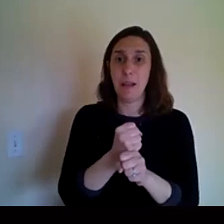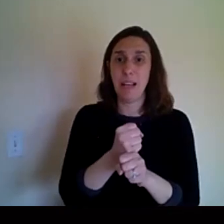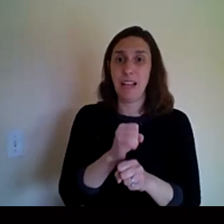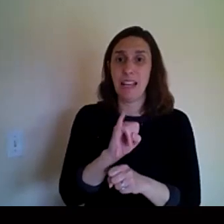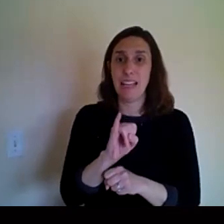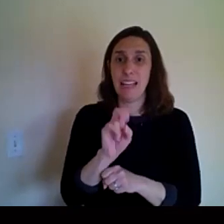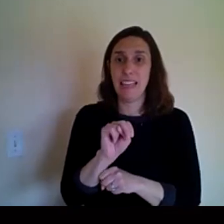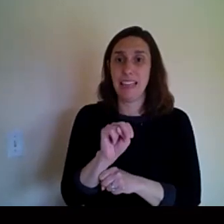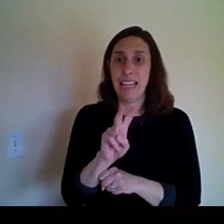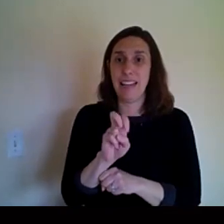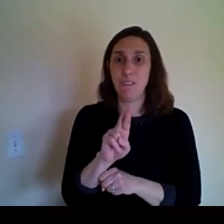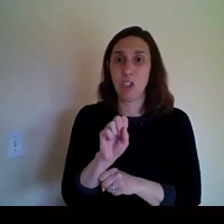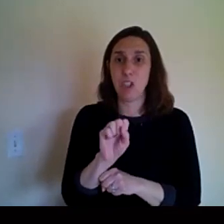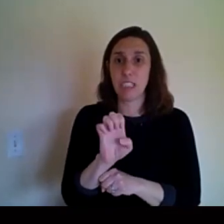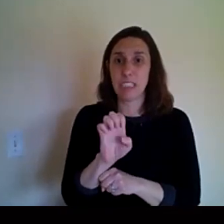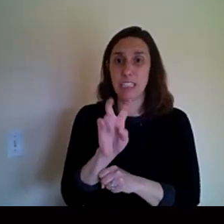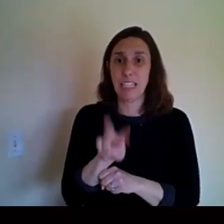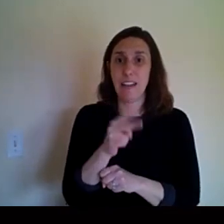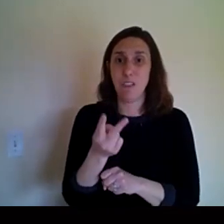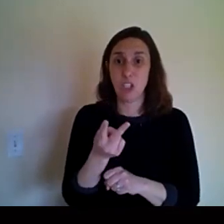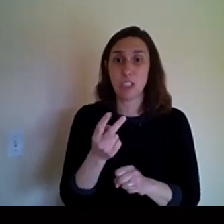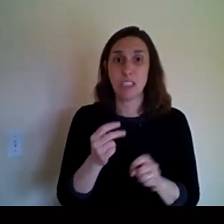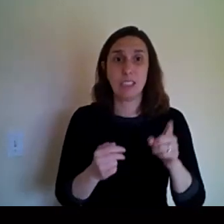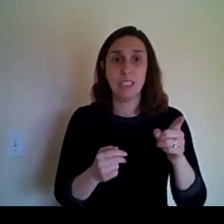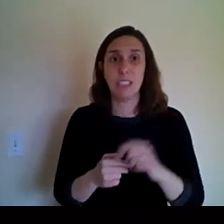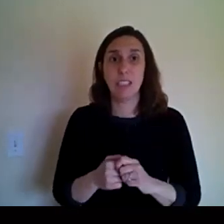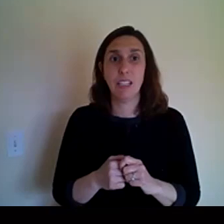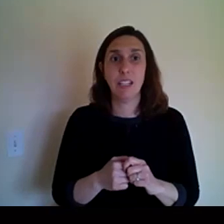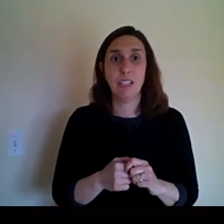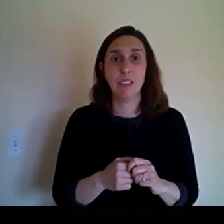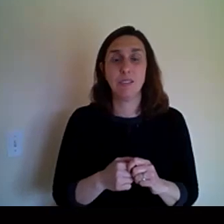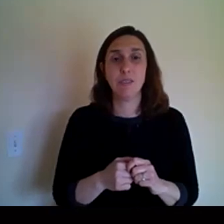which goes from the domain E to the